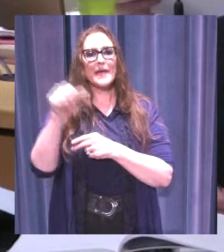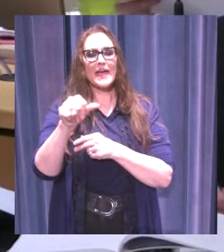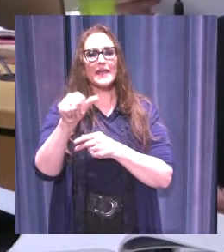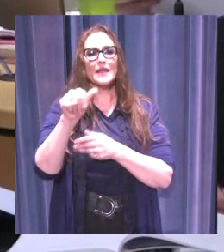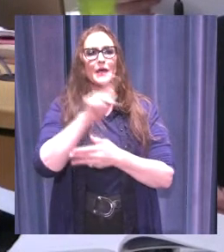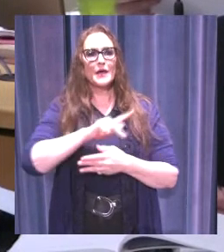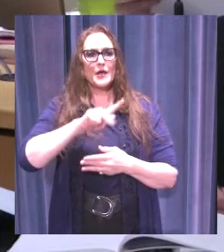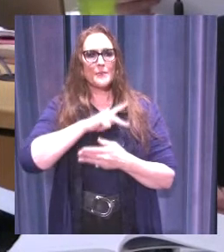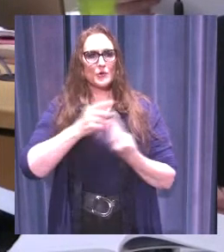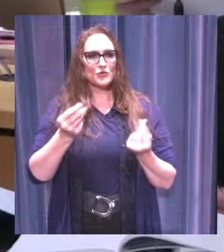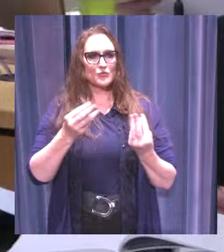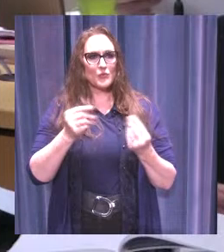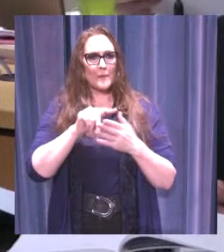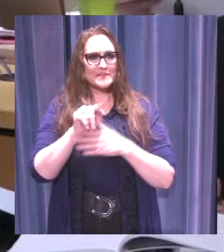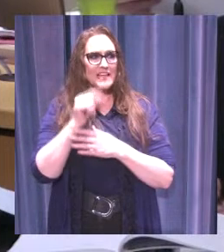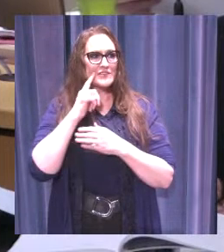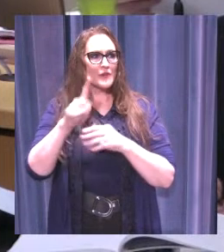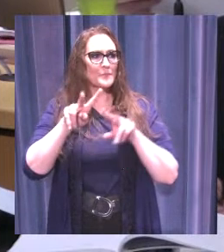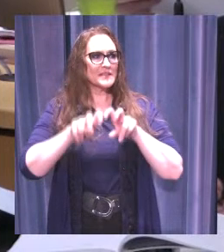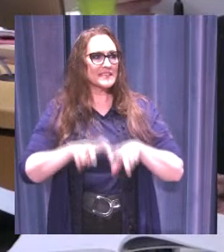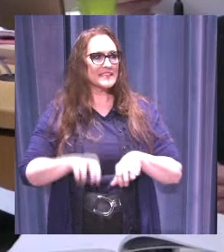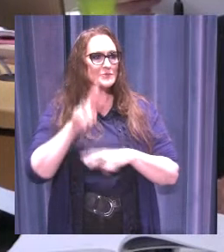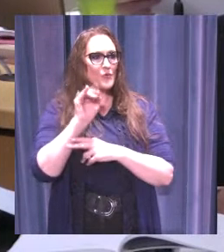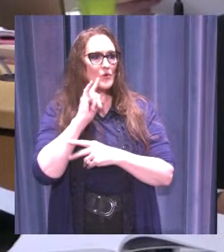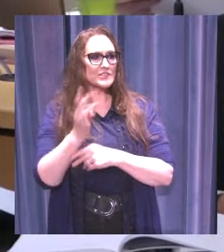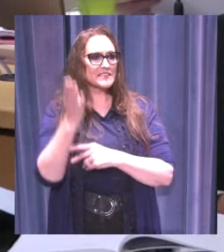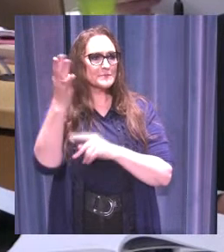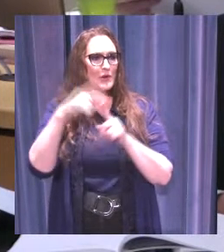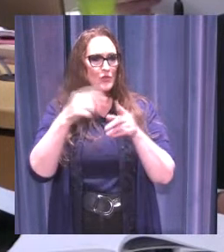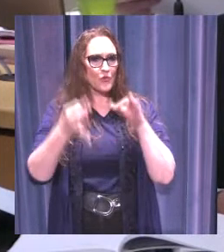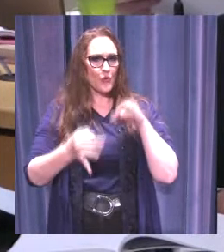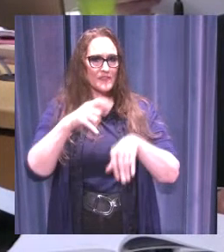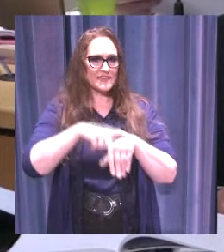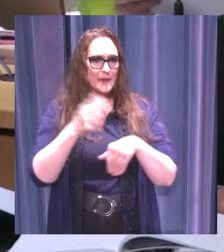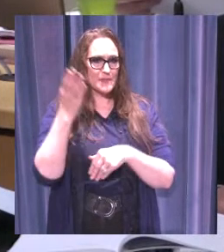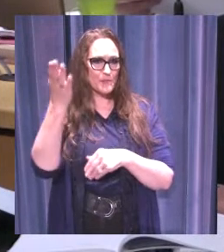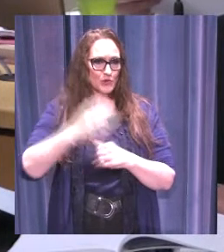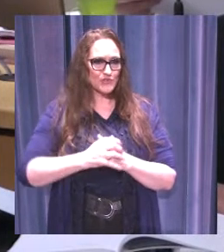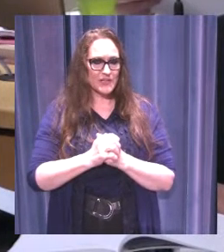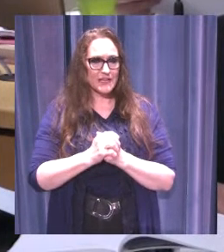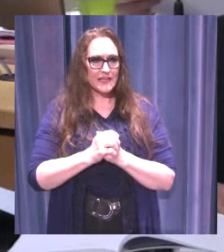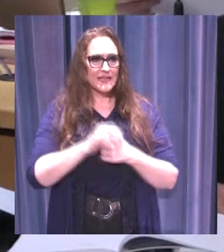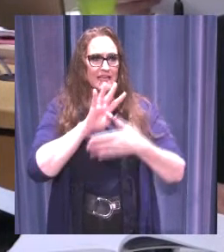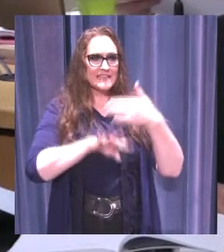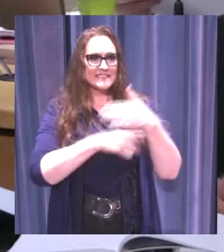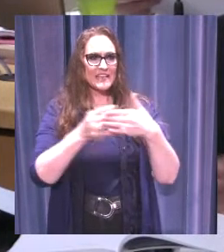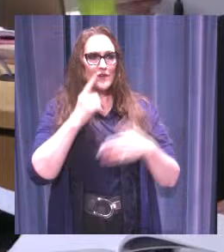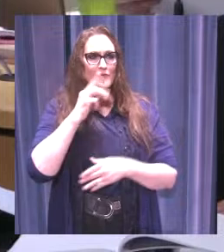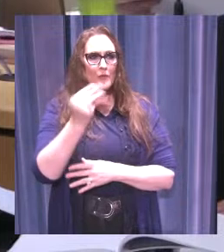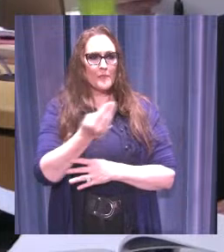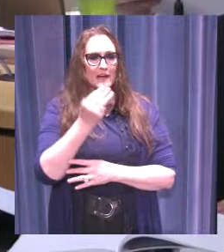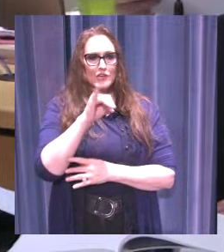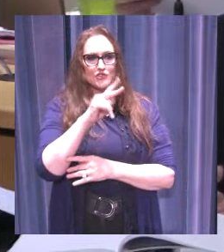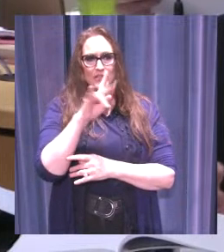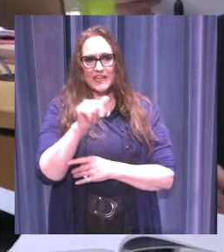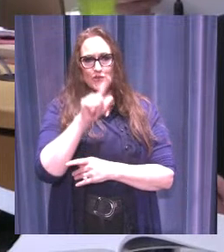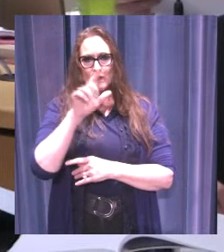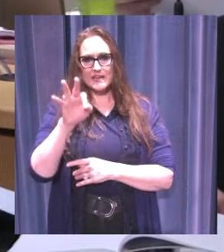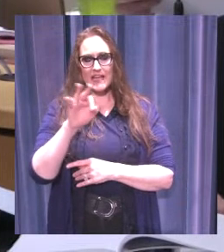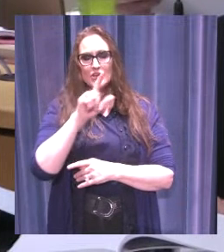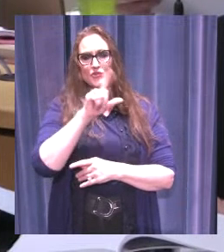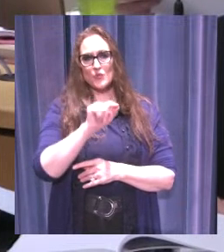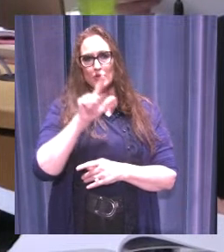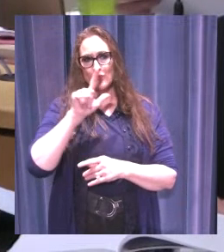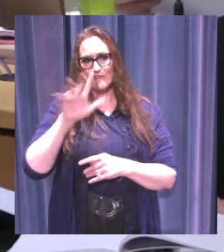from assessment rolls, which our office will be submitting to the court at the time of the motion hearing, which is scheduled for Monday, July 29th,